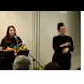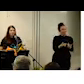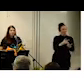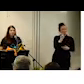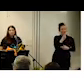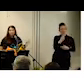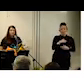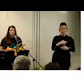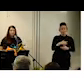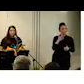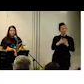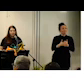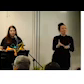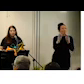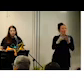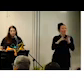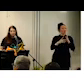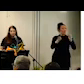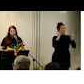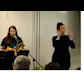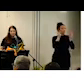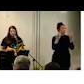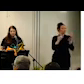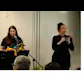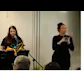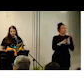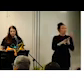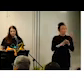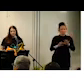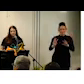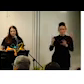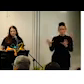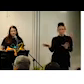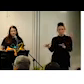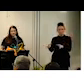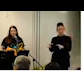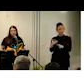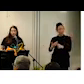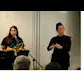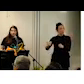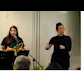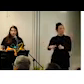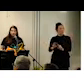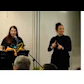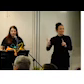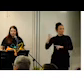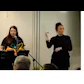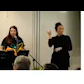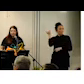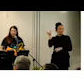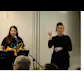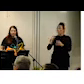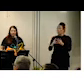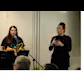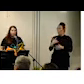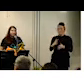take them away from the party and bring them to a new party with a new party mate, we can actually see, are they willing to